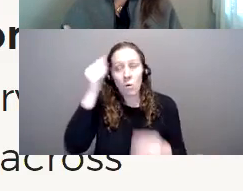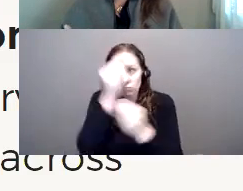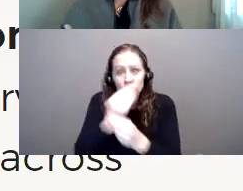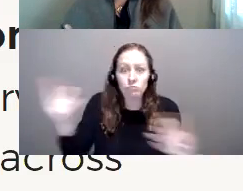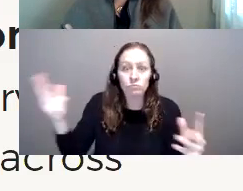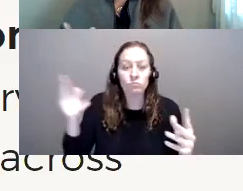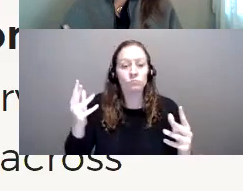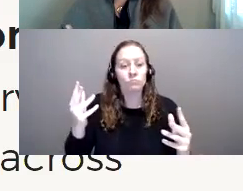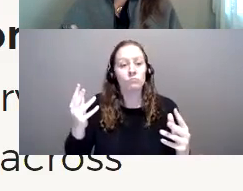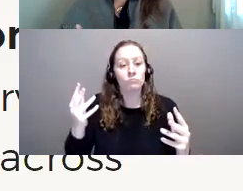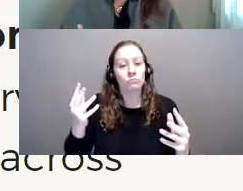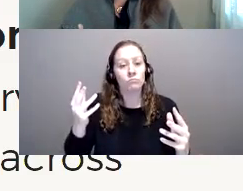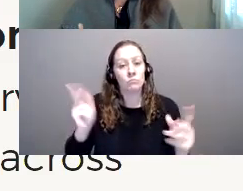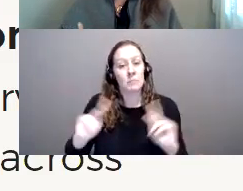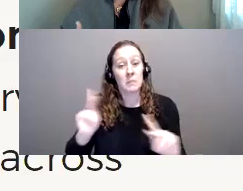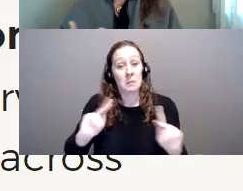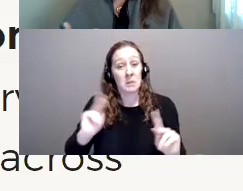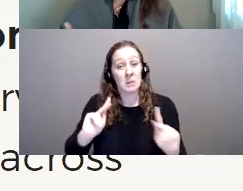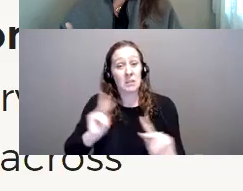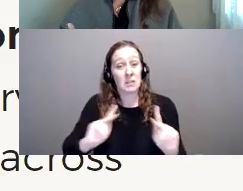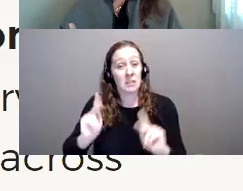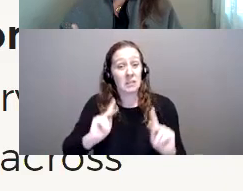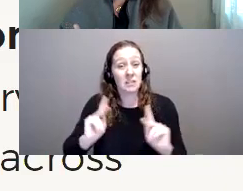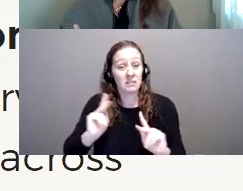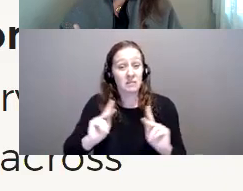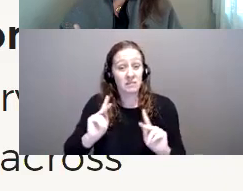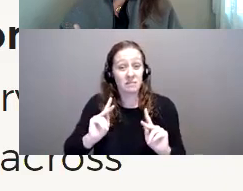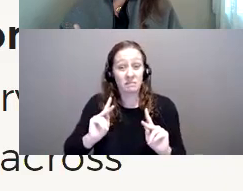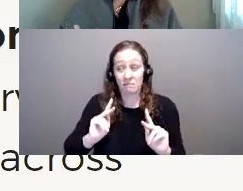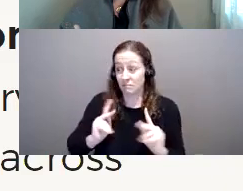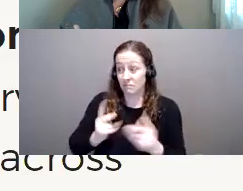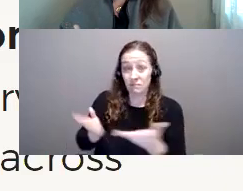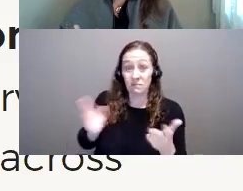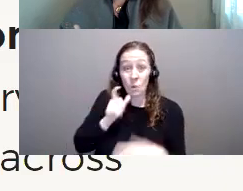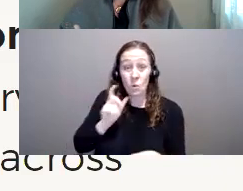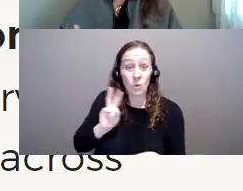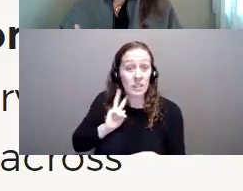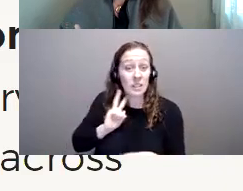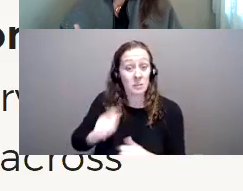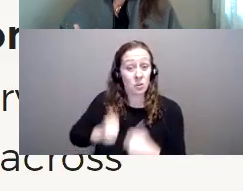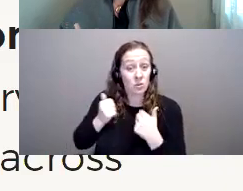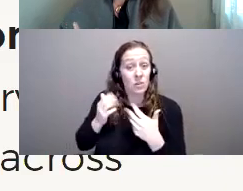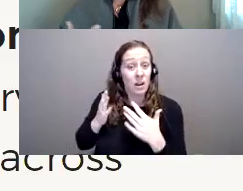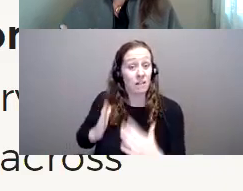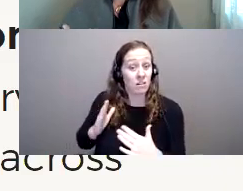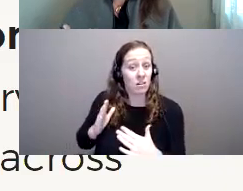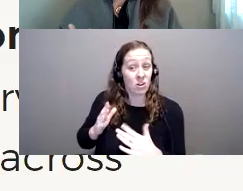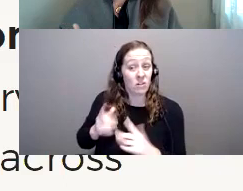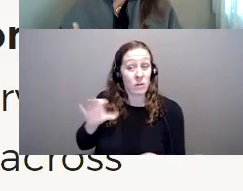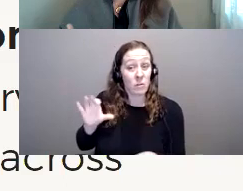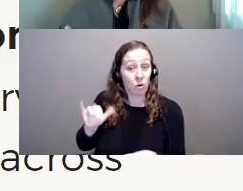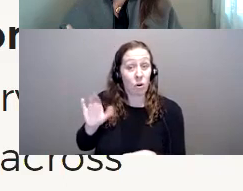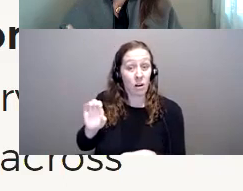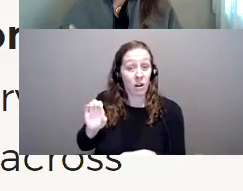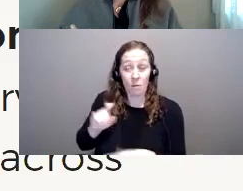very real issues that are facing our victims and survivors of crime. The